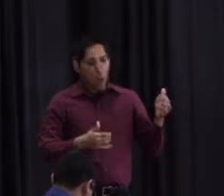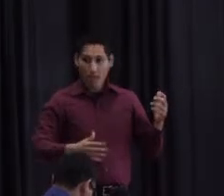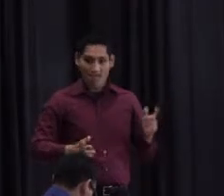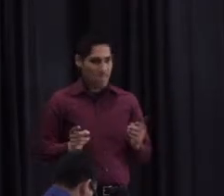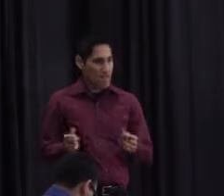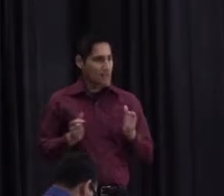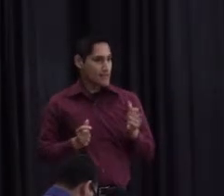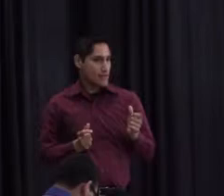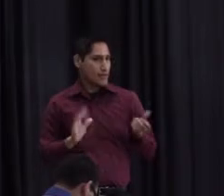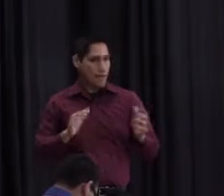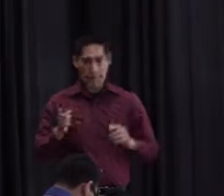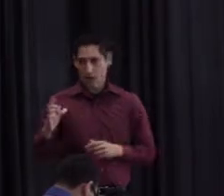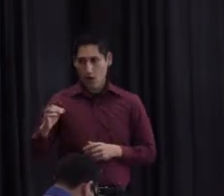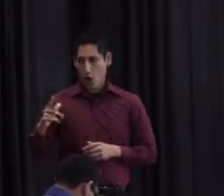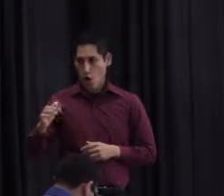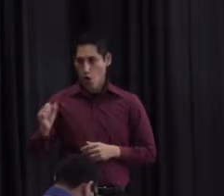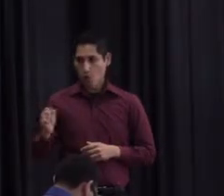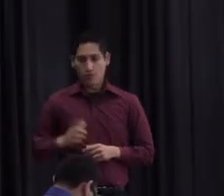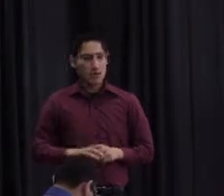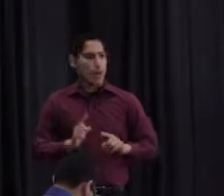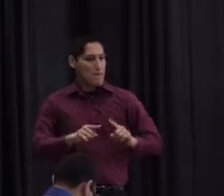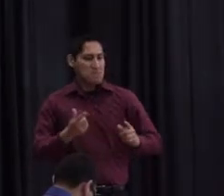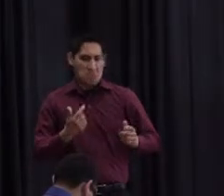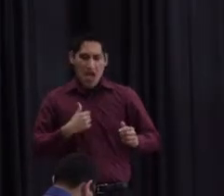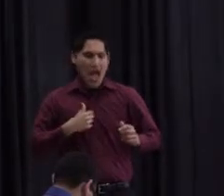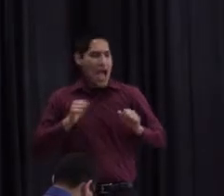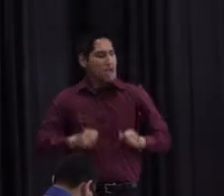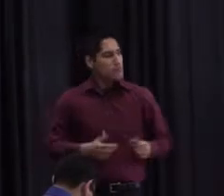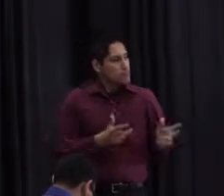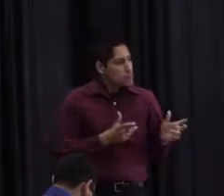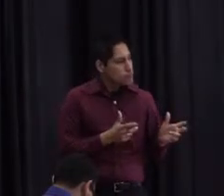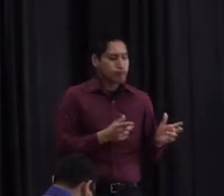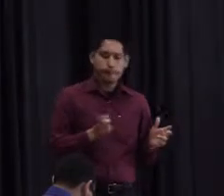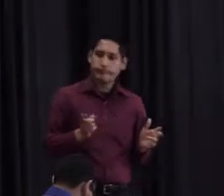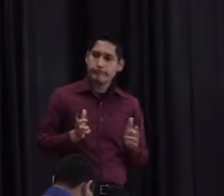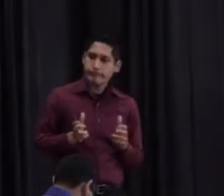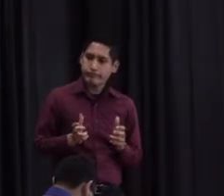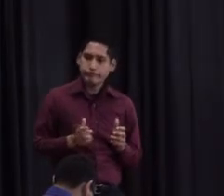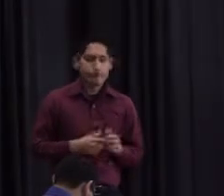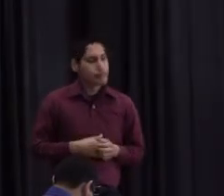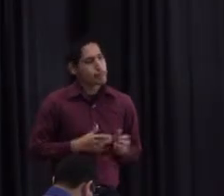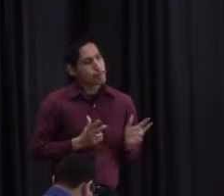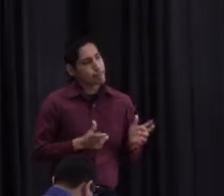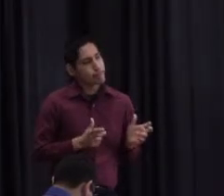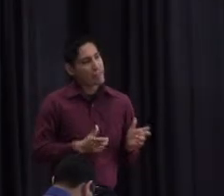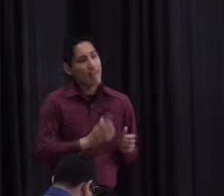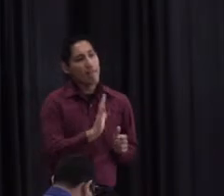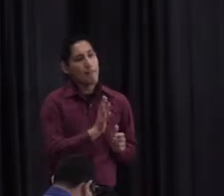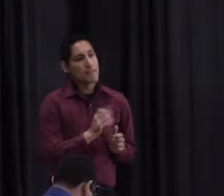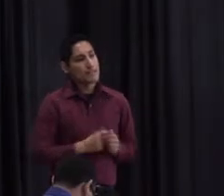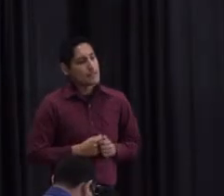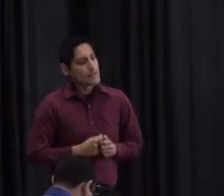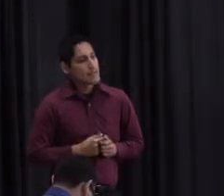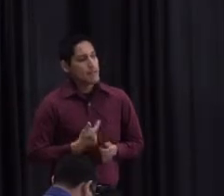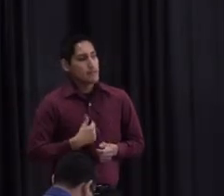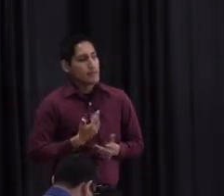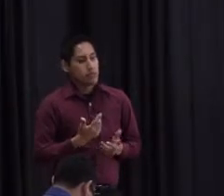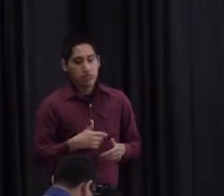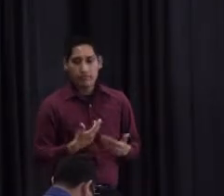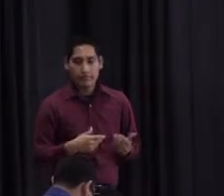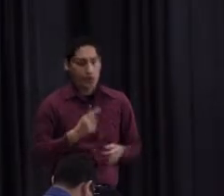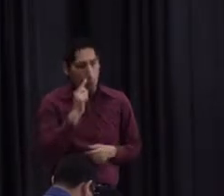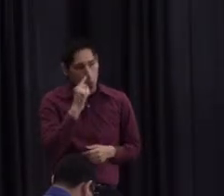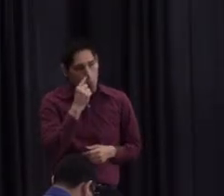But I can listen to Yngwie, and I'm a guitar player. I can listen to Yngwie for about 5 minutes and then start getting really